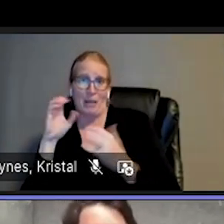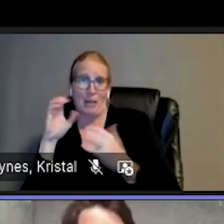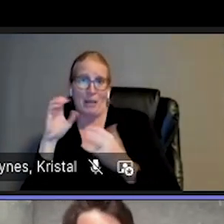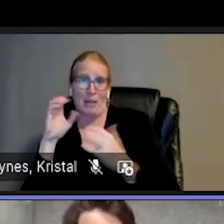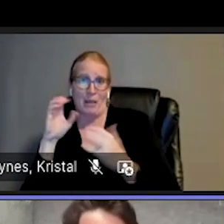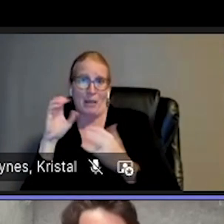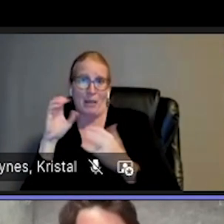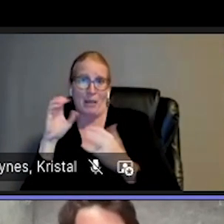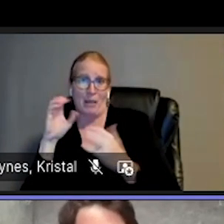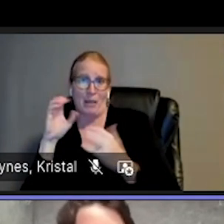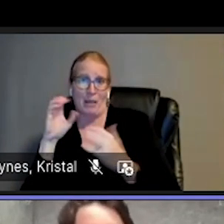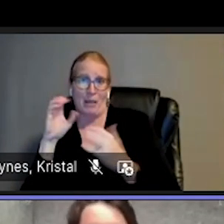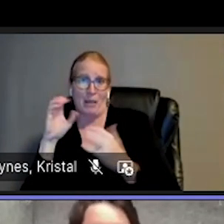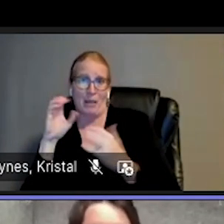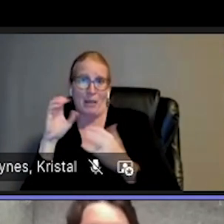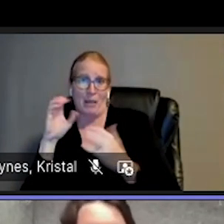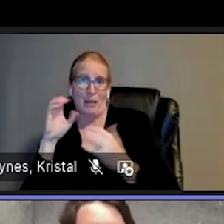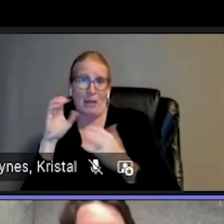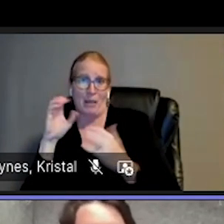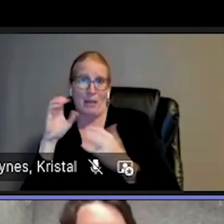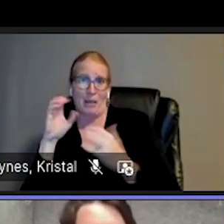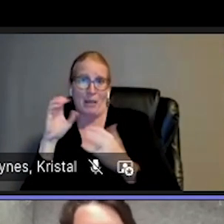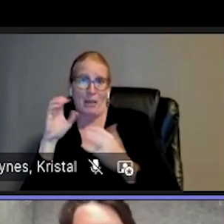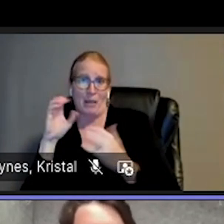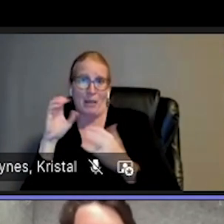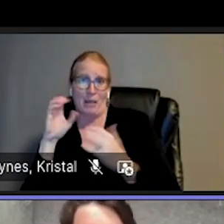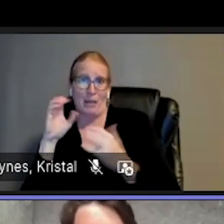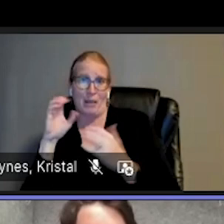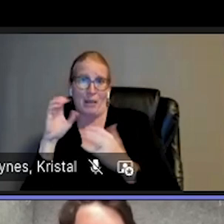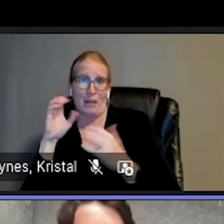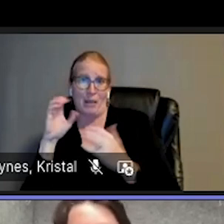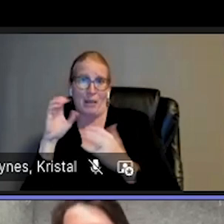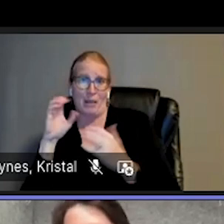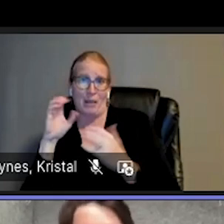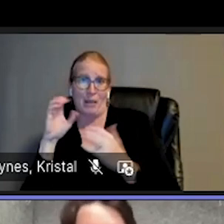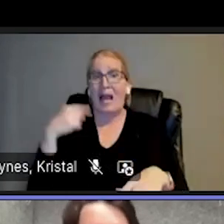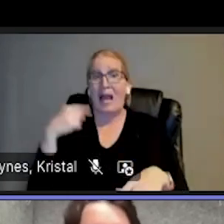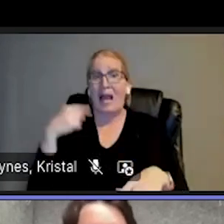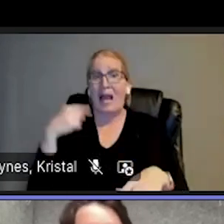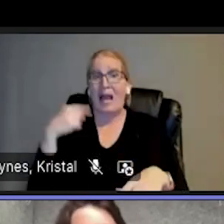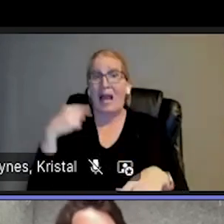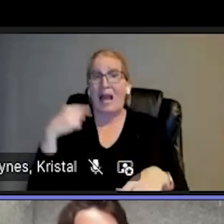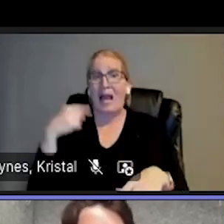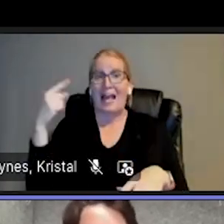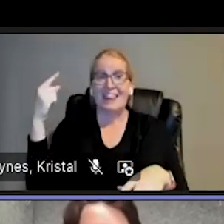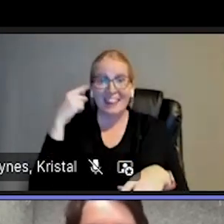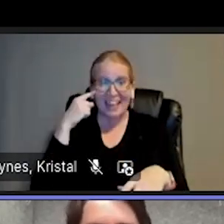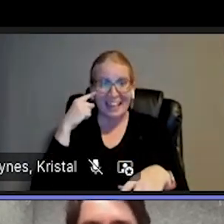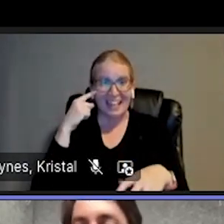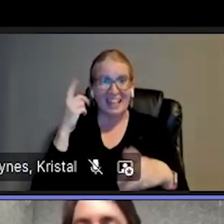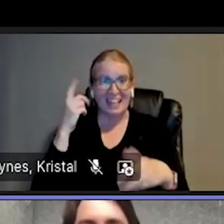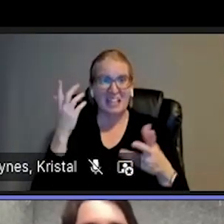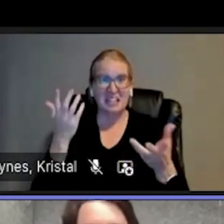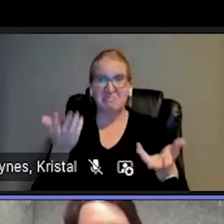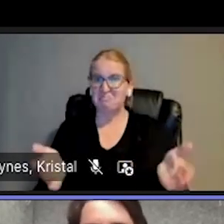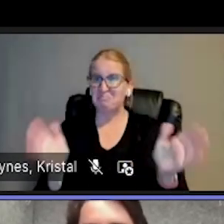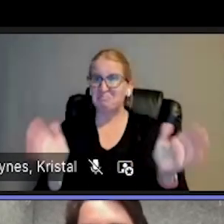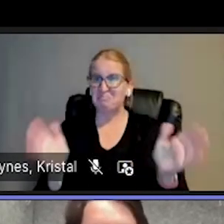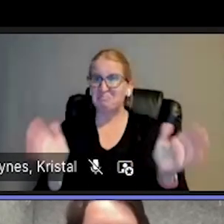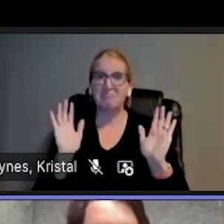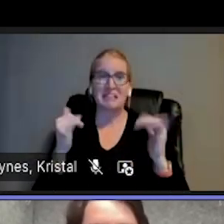I think I will end there and open the floor to comments. We do have a couple other public hearings coming